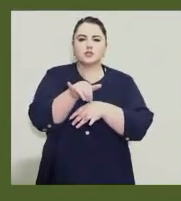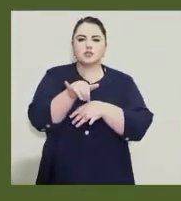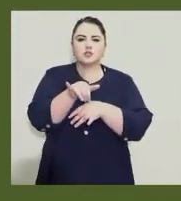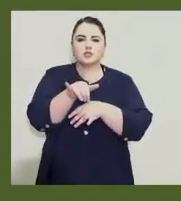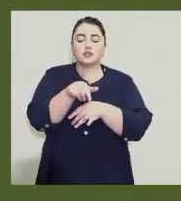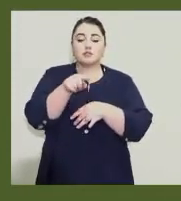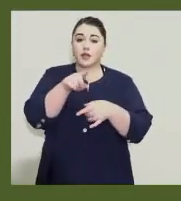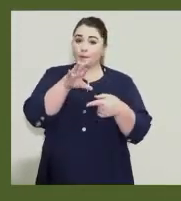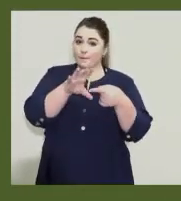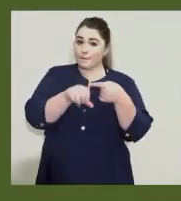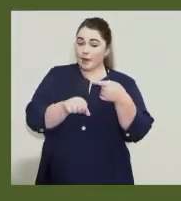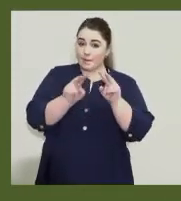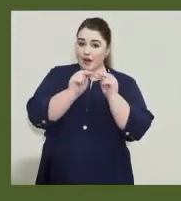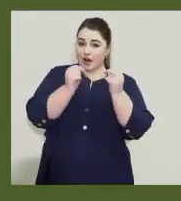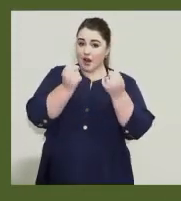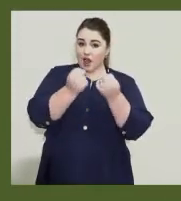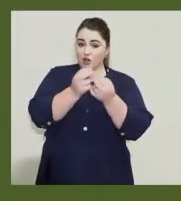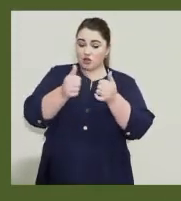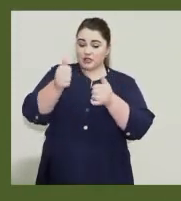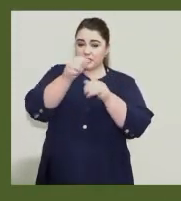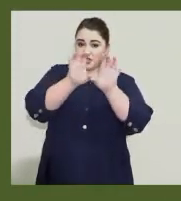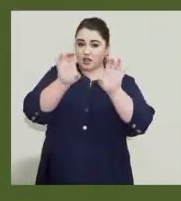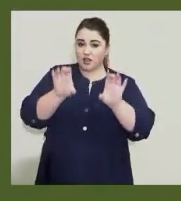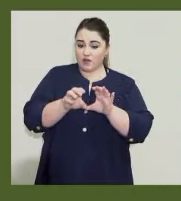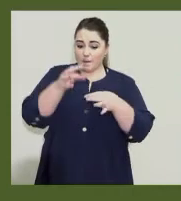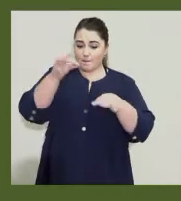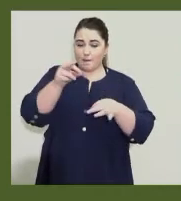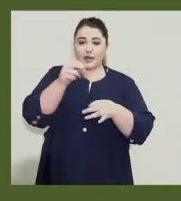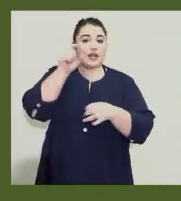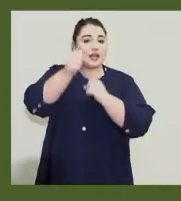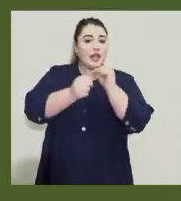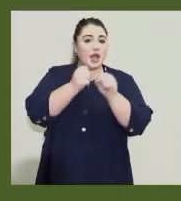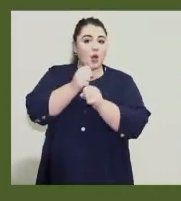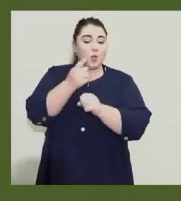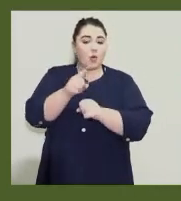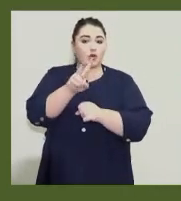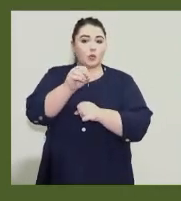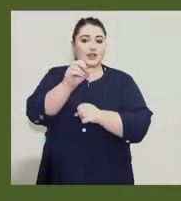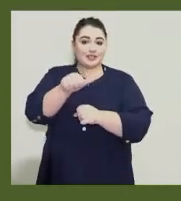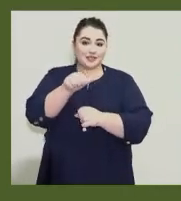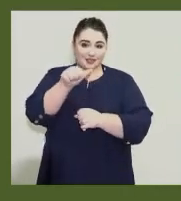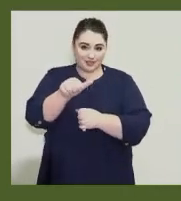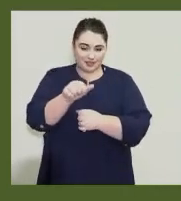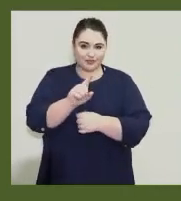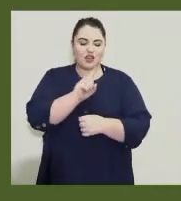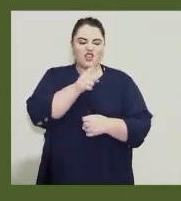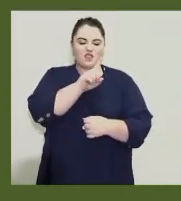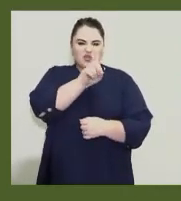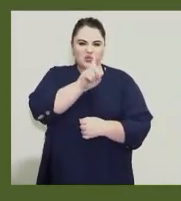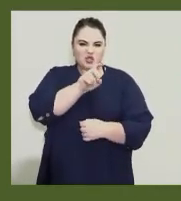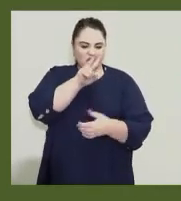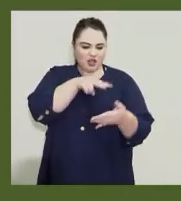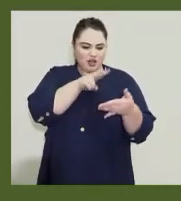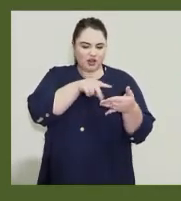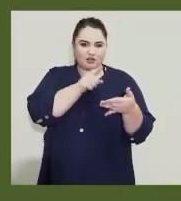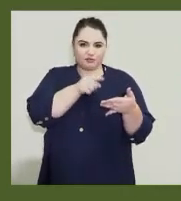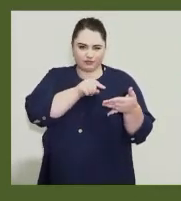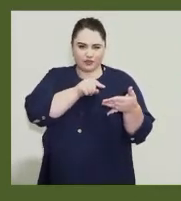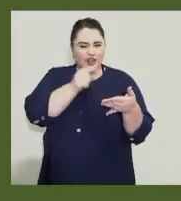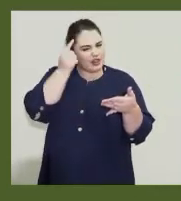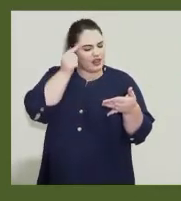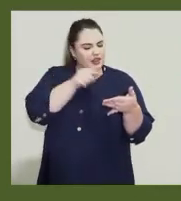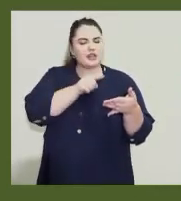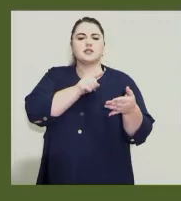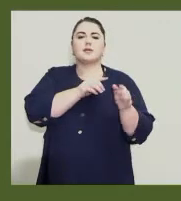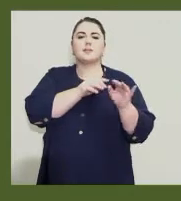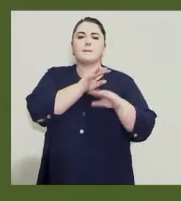was found in the National Senior Certificate paper in the year 2016. Read the first one. Do you think this is a